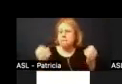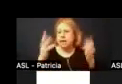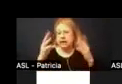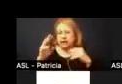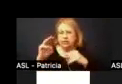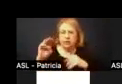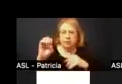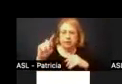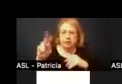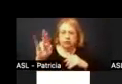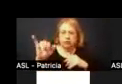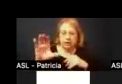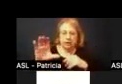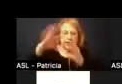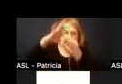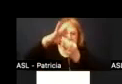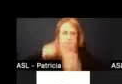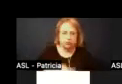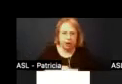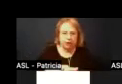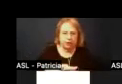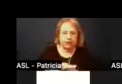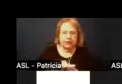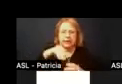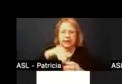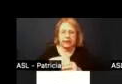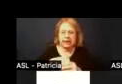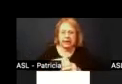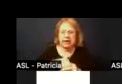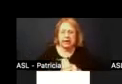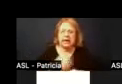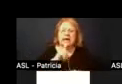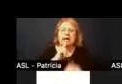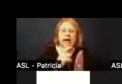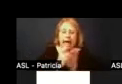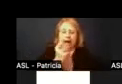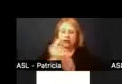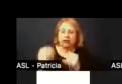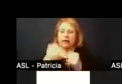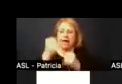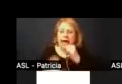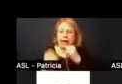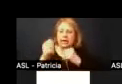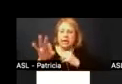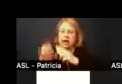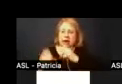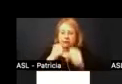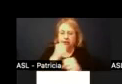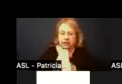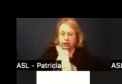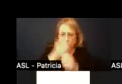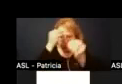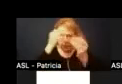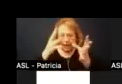are grounded in uh the actual end of year data and obviously we're here at mid-year